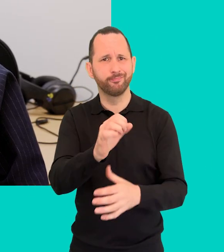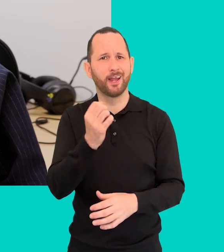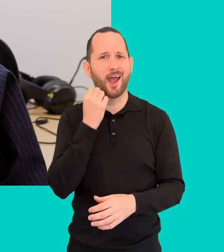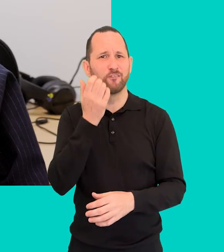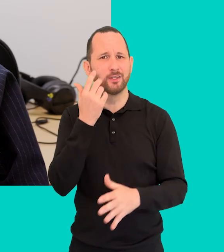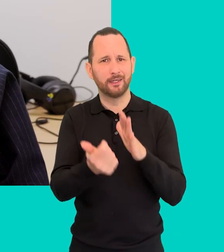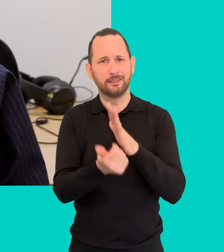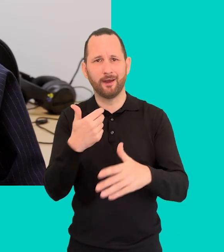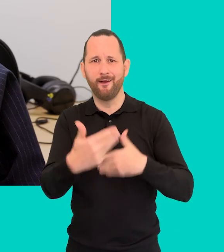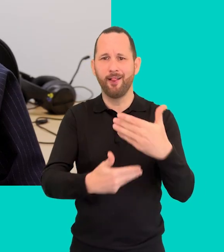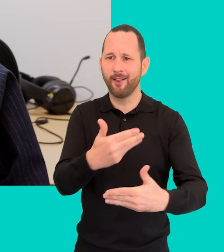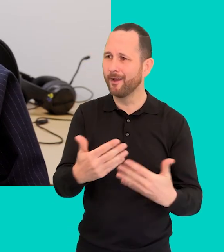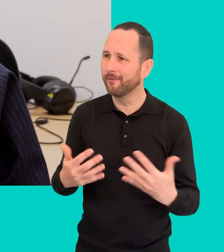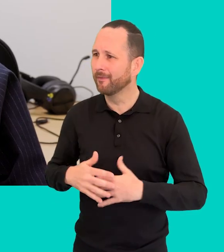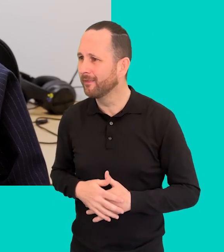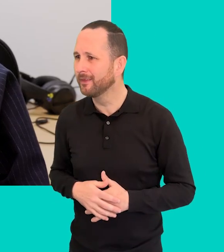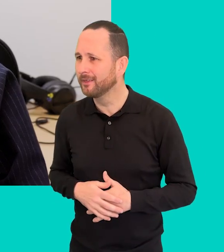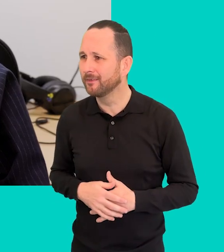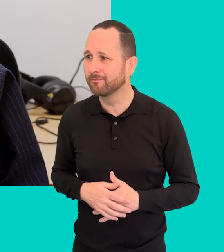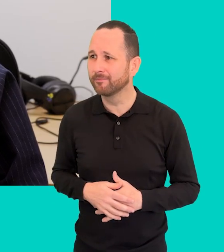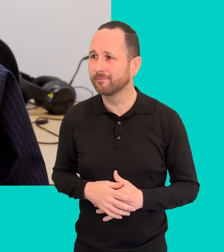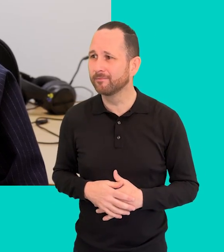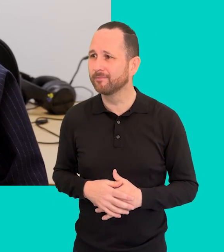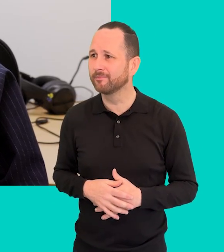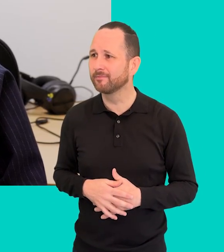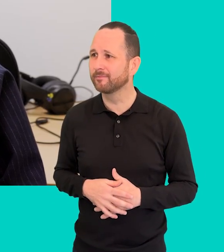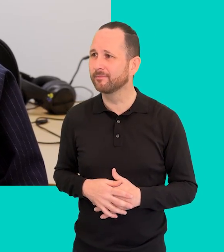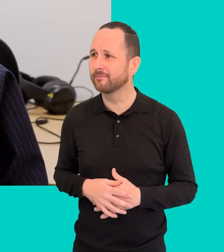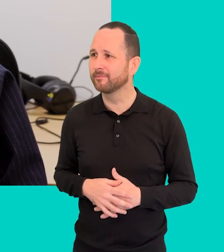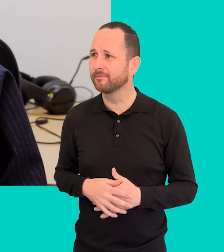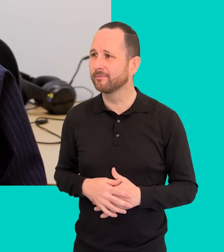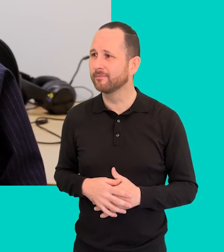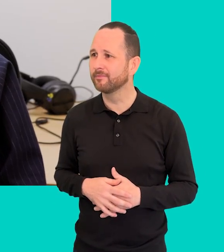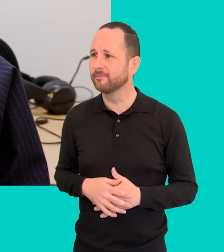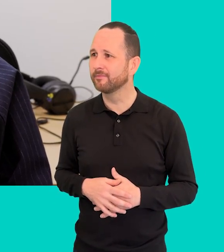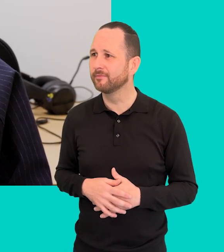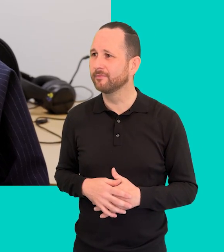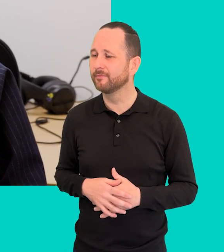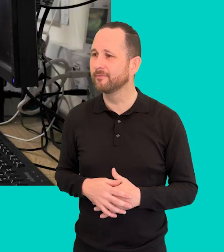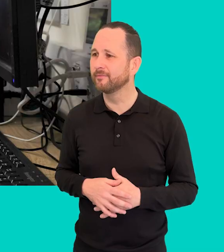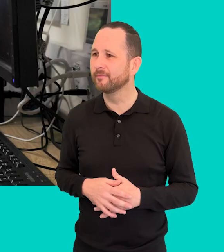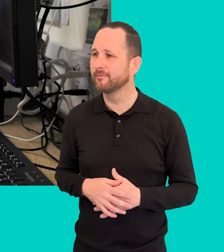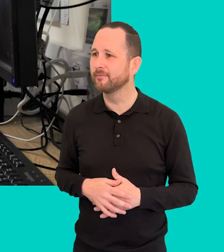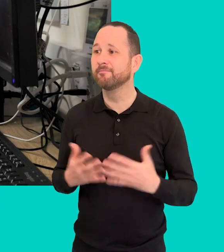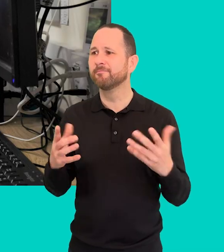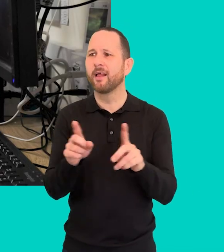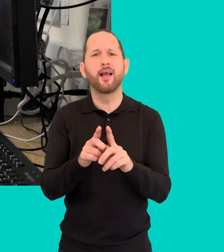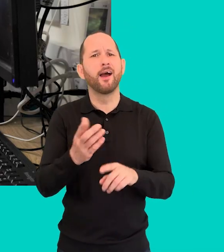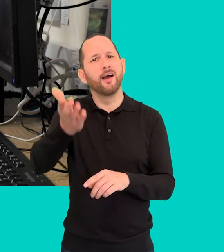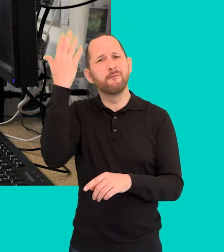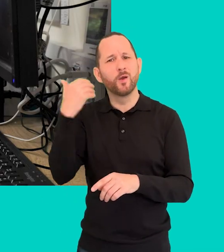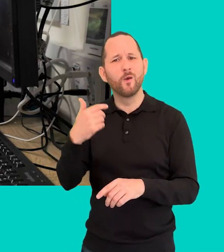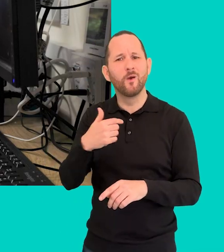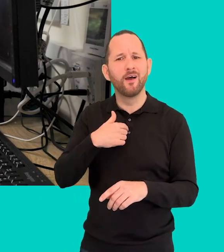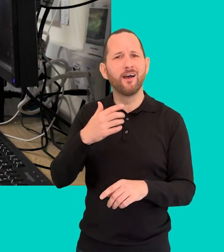conversations, and of course they like to think that they can start talking or signing in class and the teacher won't notice. I think it's like,